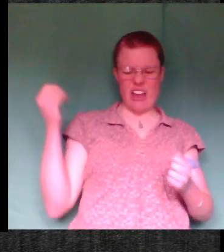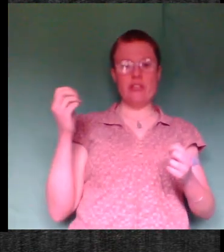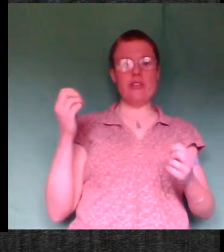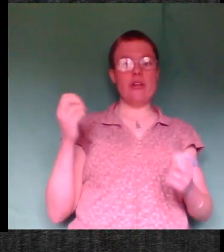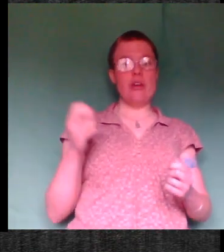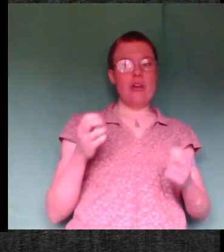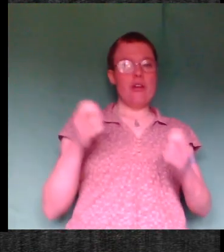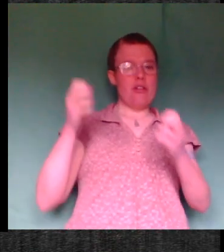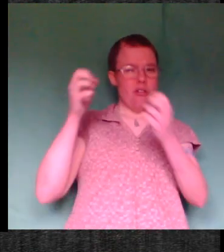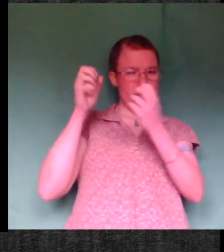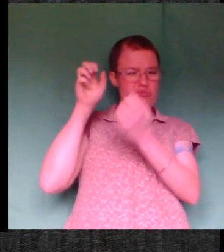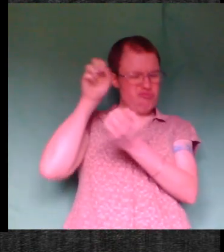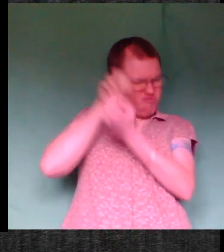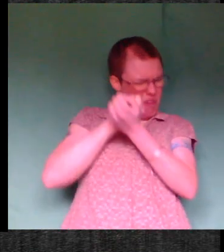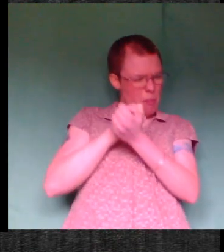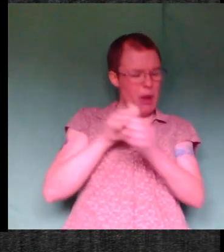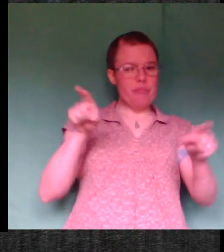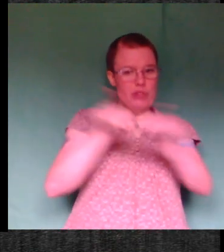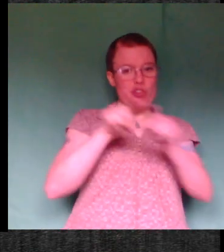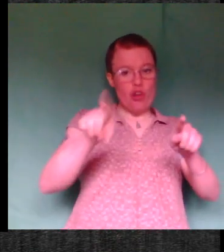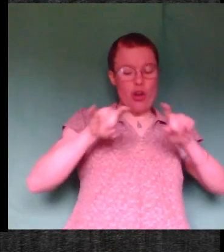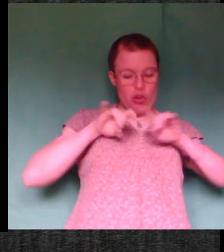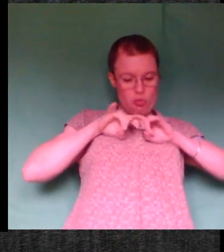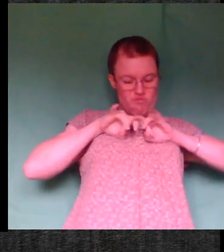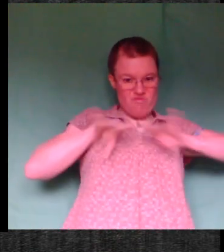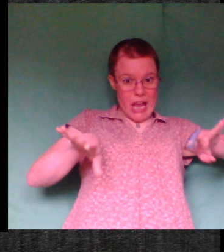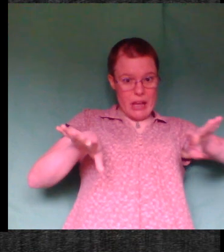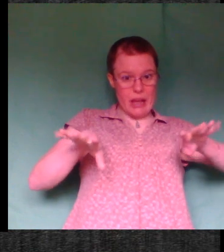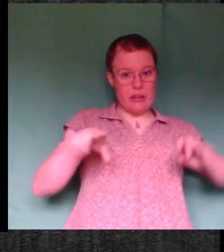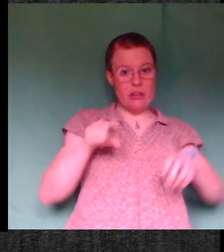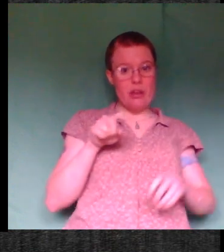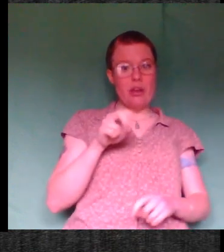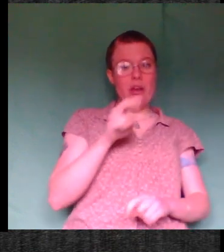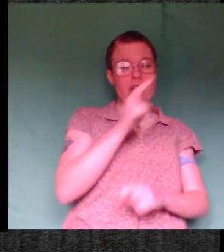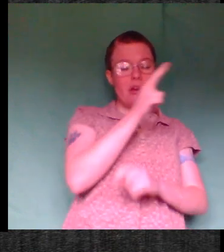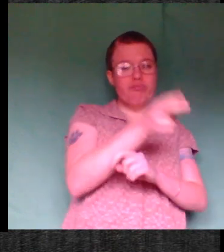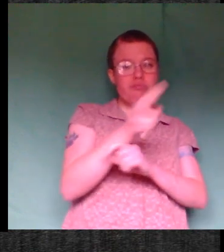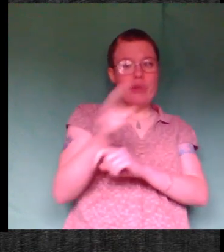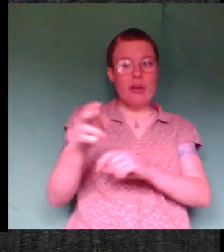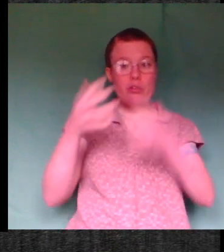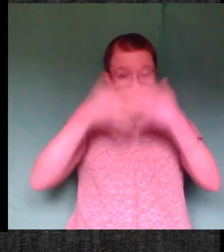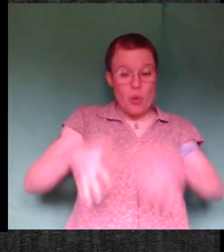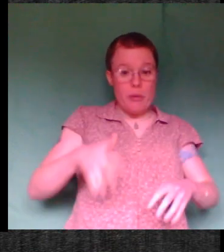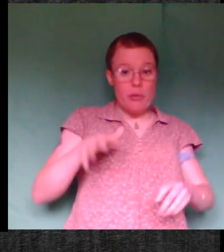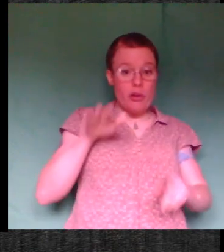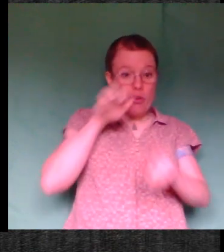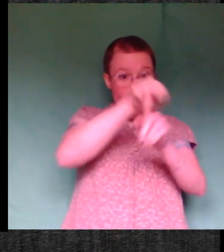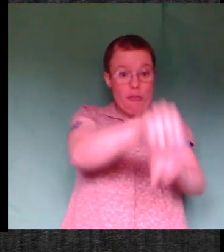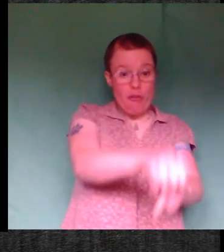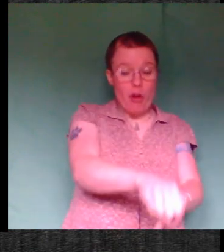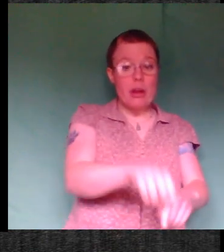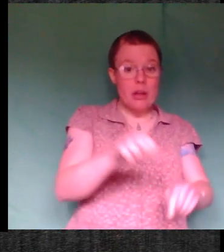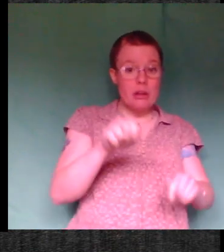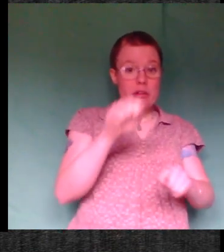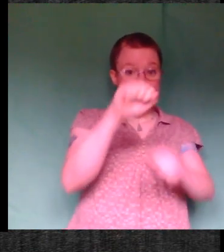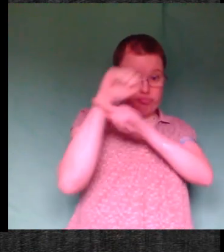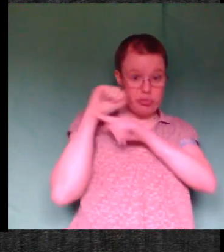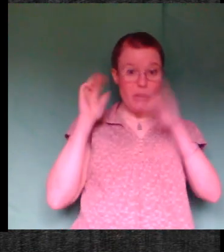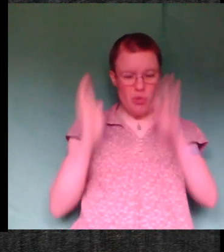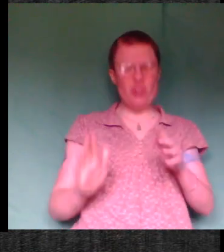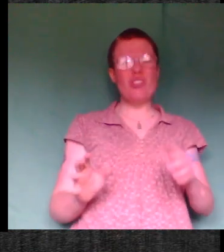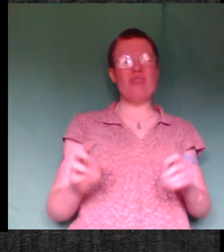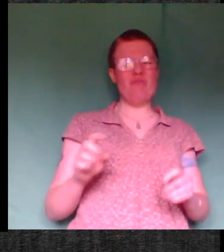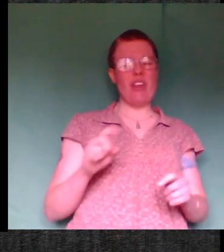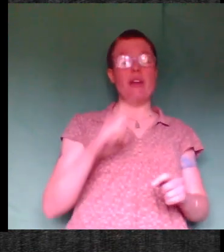Remember, except for your binoculars, you're naked. You need to arm yourself with whatever weapons you can find. I remember. First, I'm